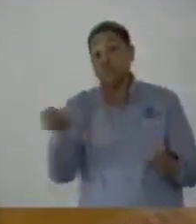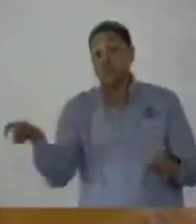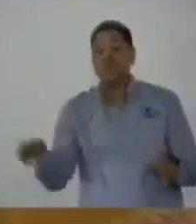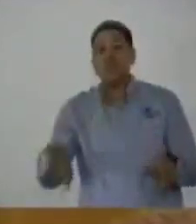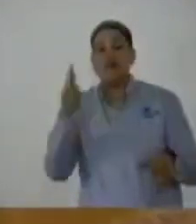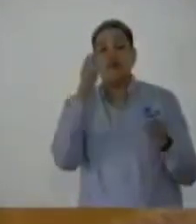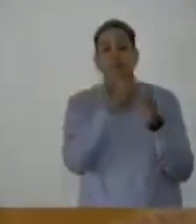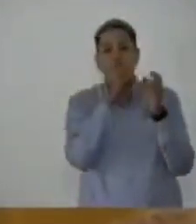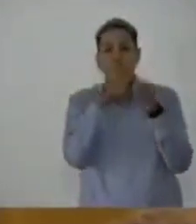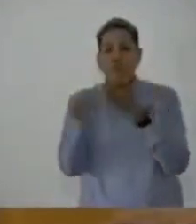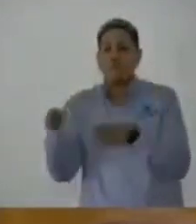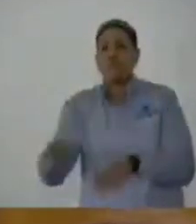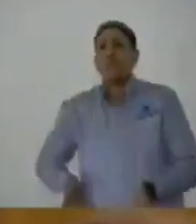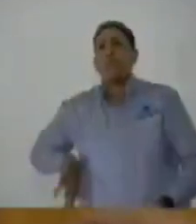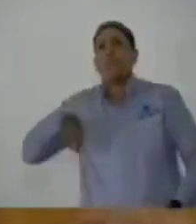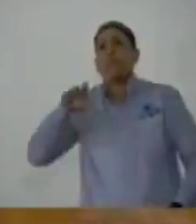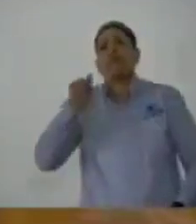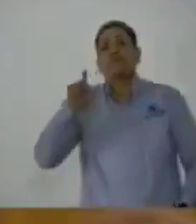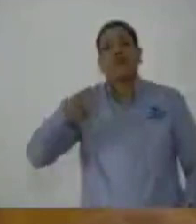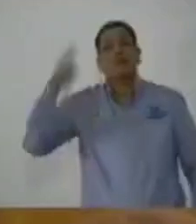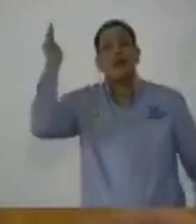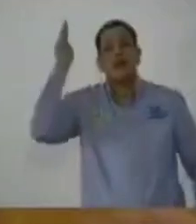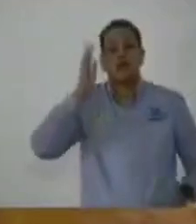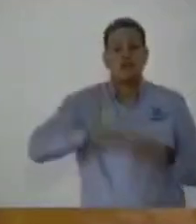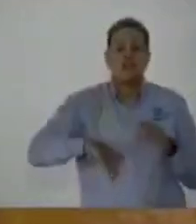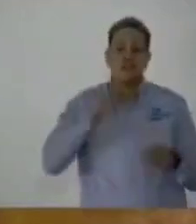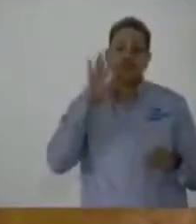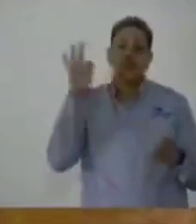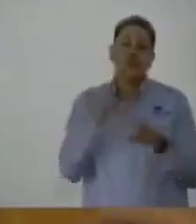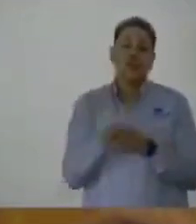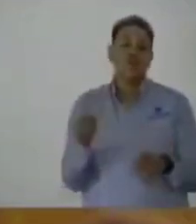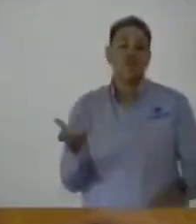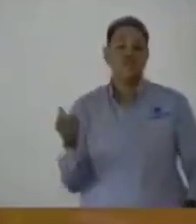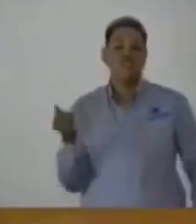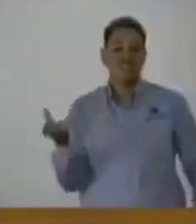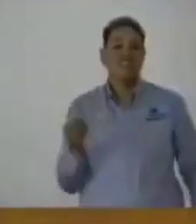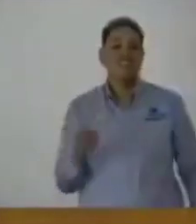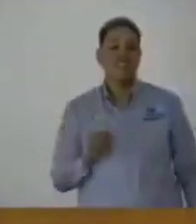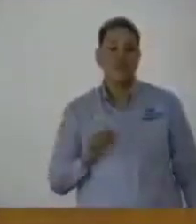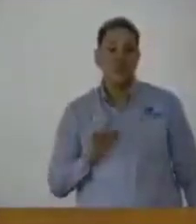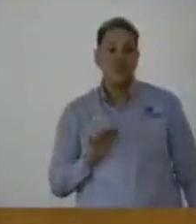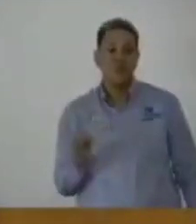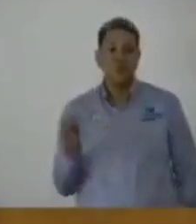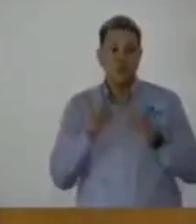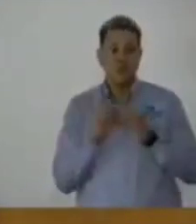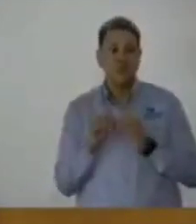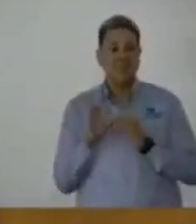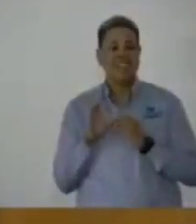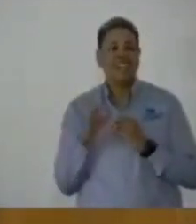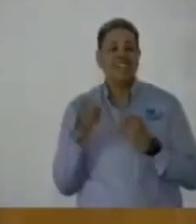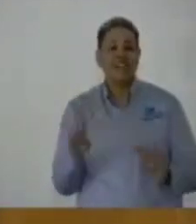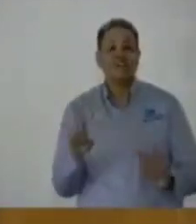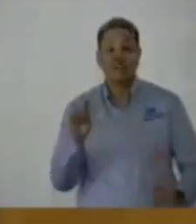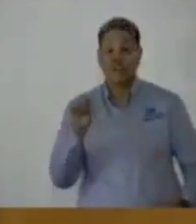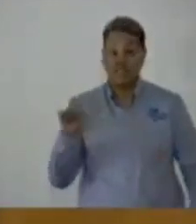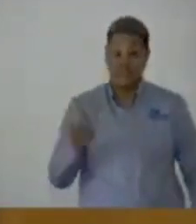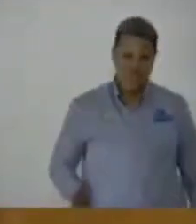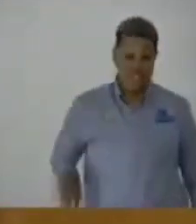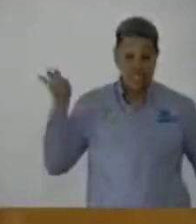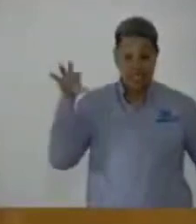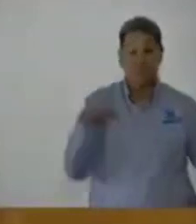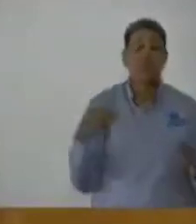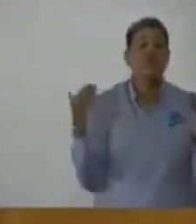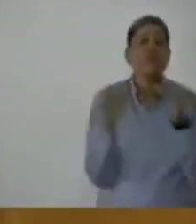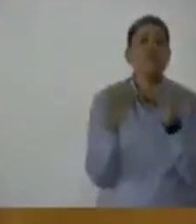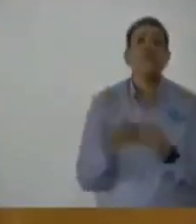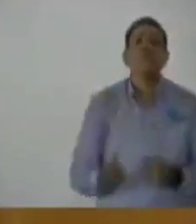and that was one of the contributors to the tax revenue being collected. So the tax paid is also equal,